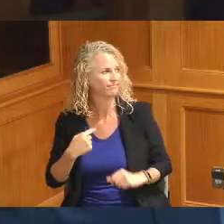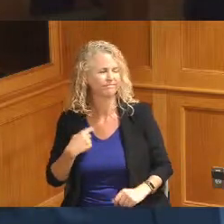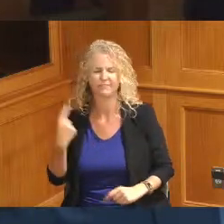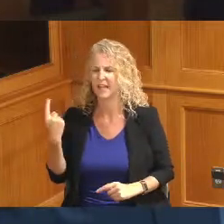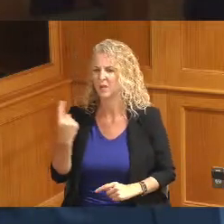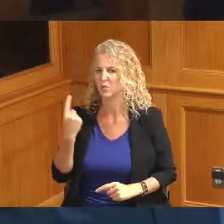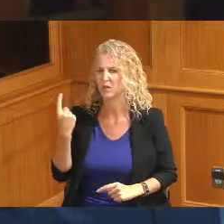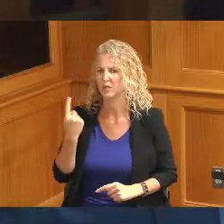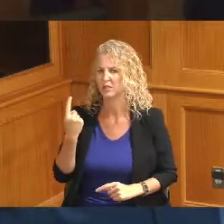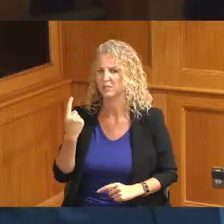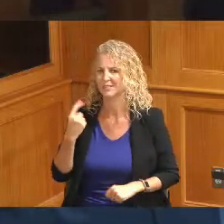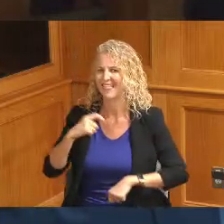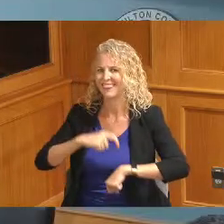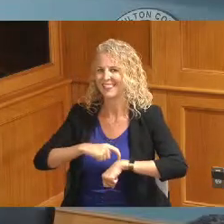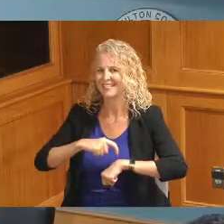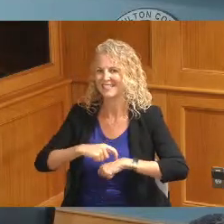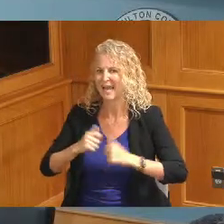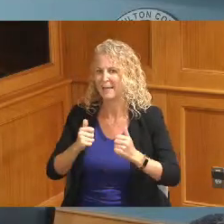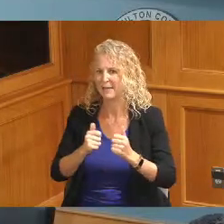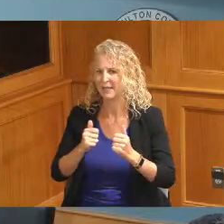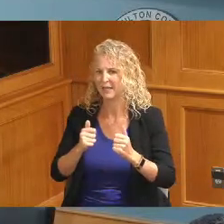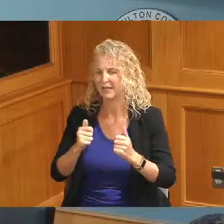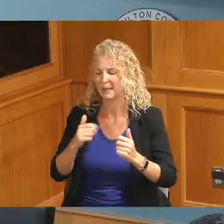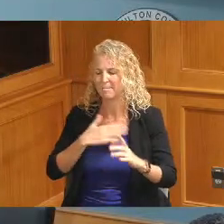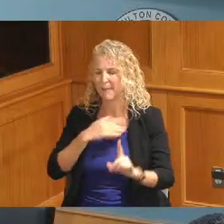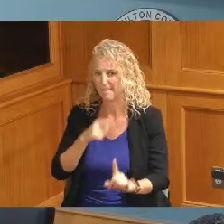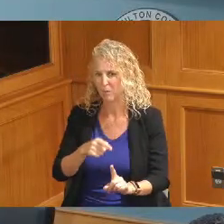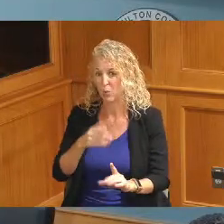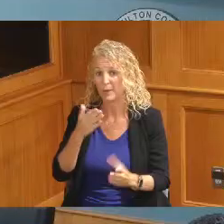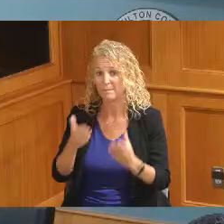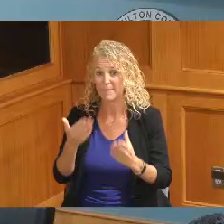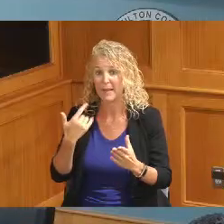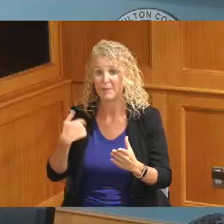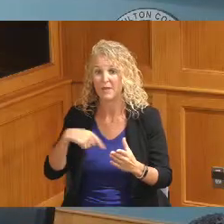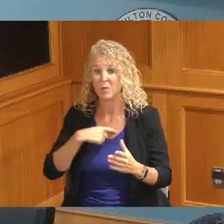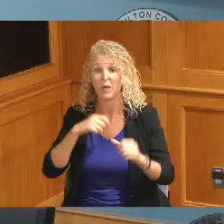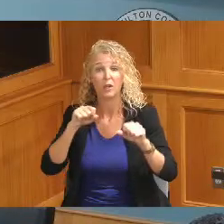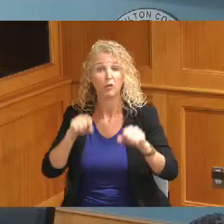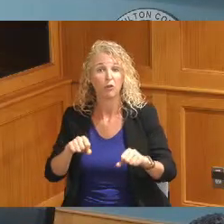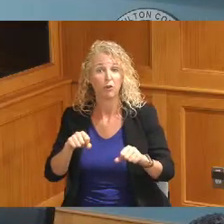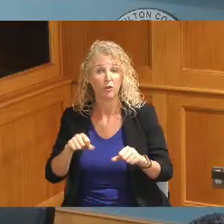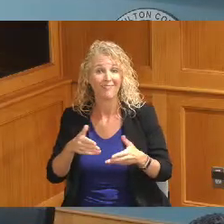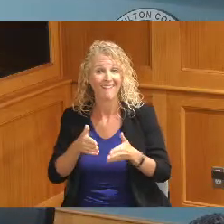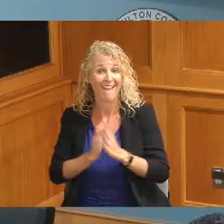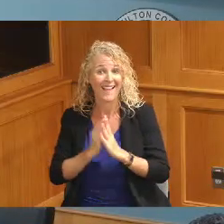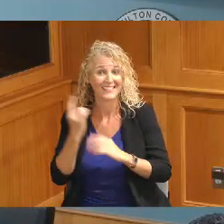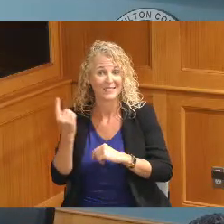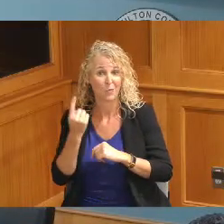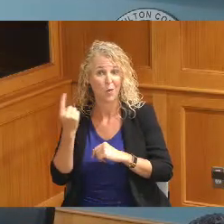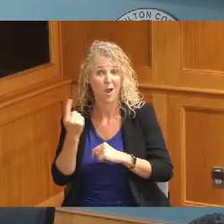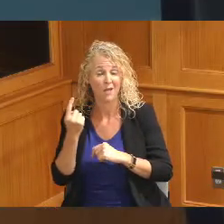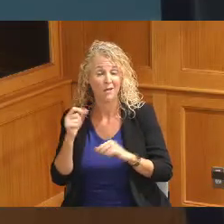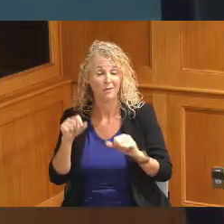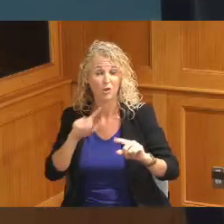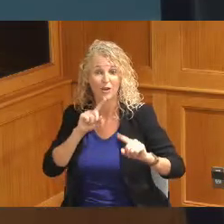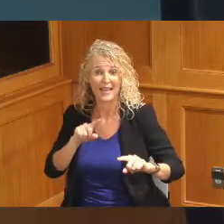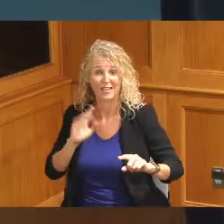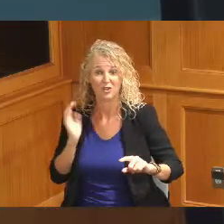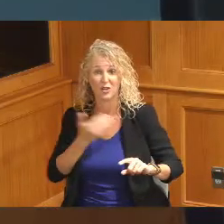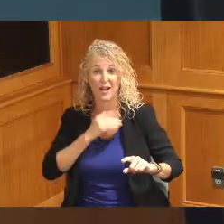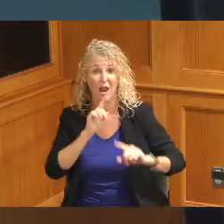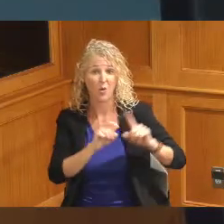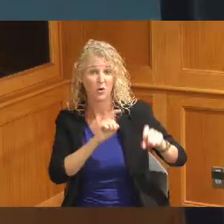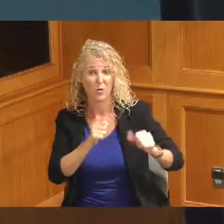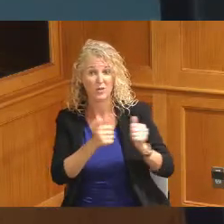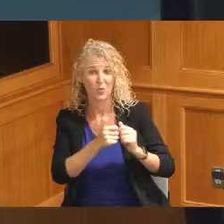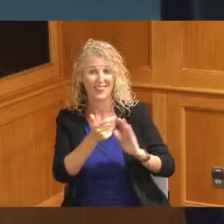wonder, what is the timing on this? And what I'm getting at is maybe we could have someone that is able to answer those questions, maybe on the